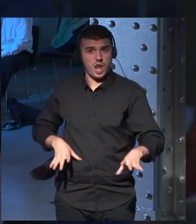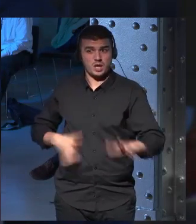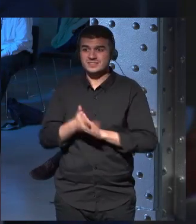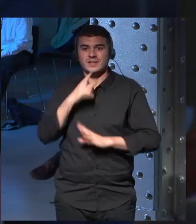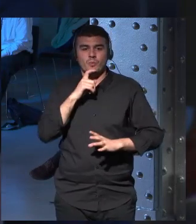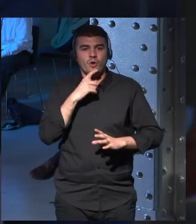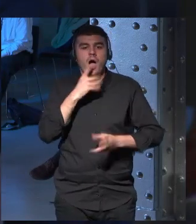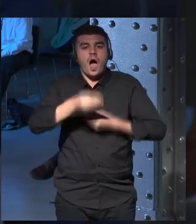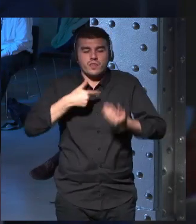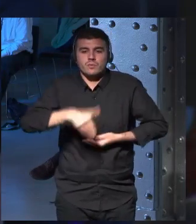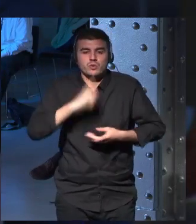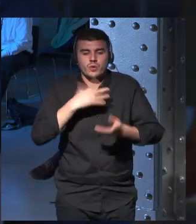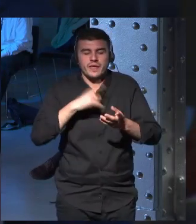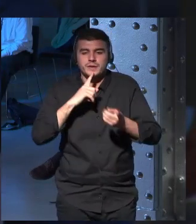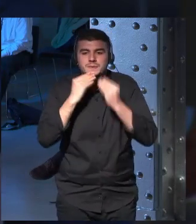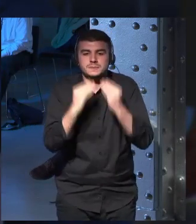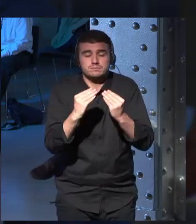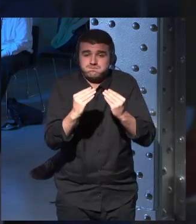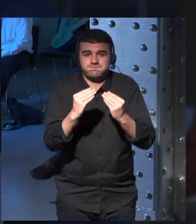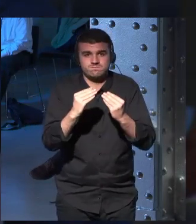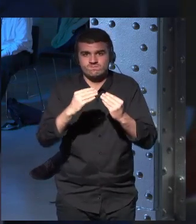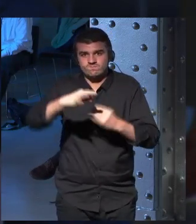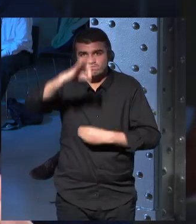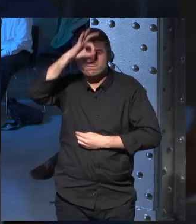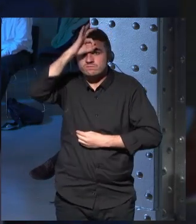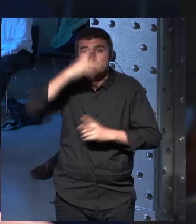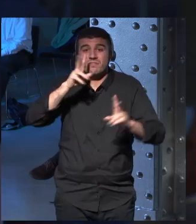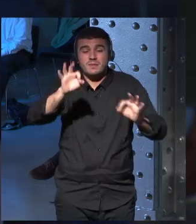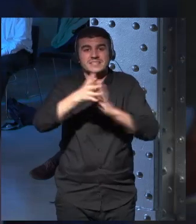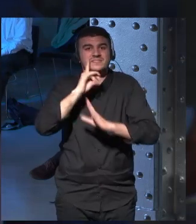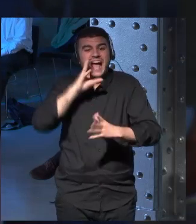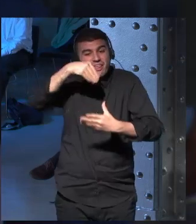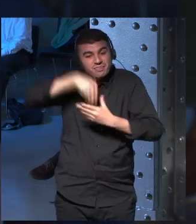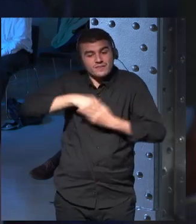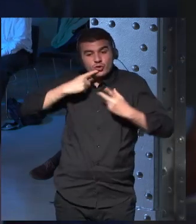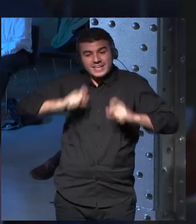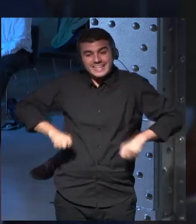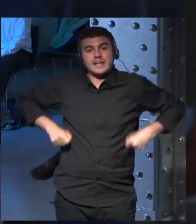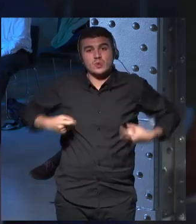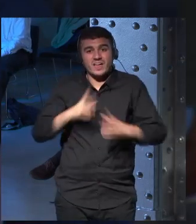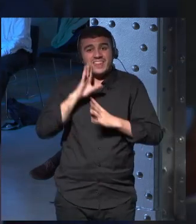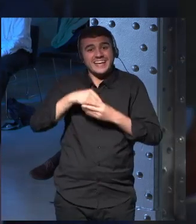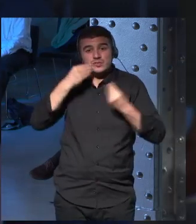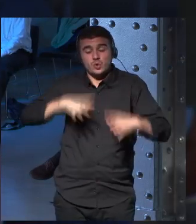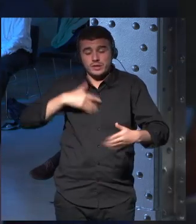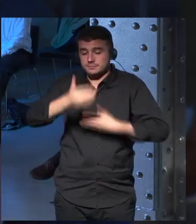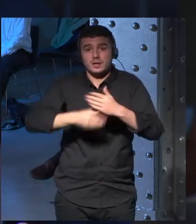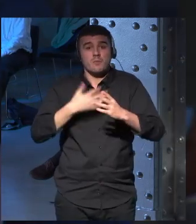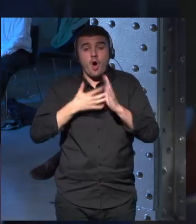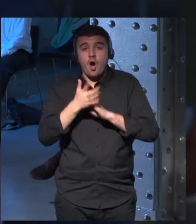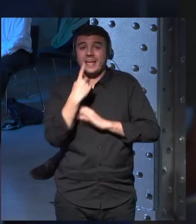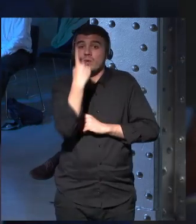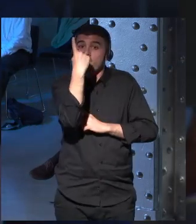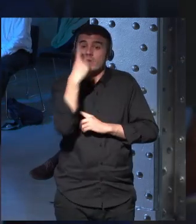it. Because it's in the nature of history that there's just one story after another, each